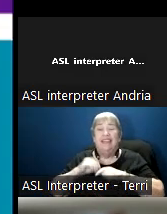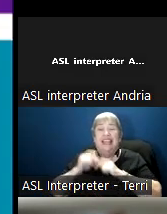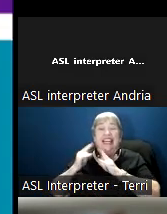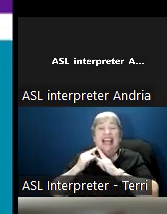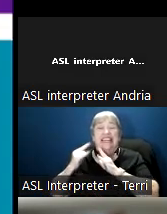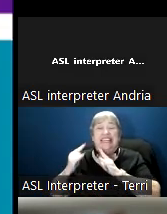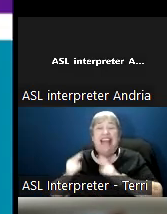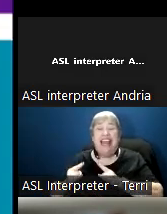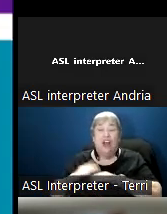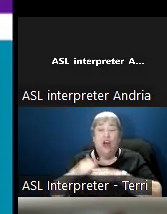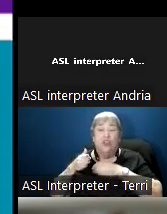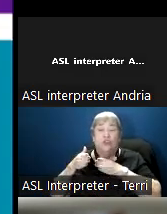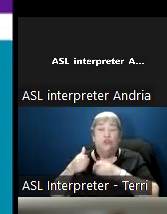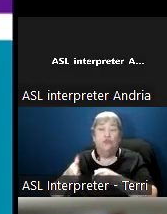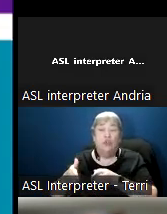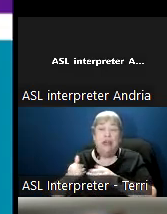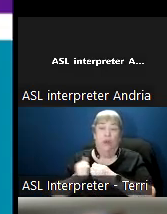they leave that pet behind.